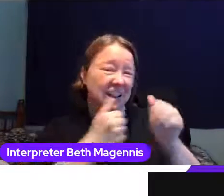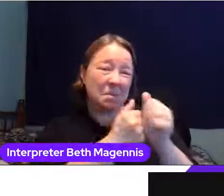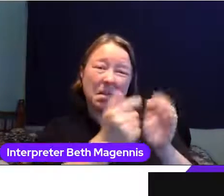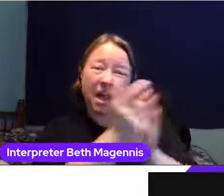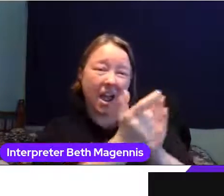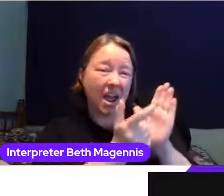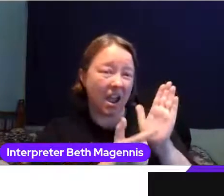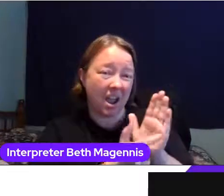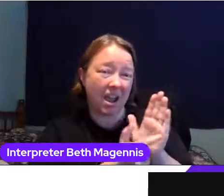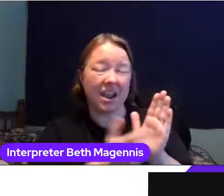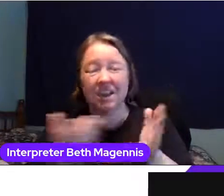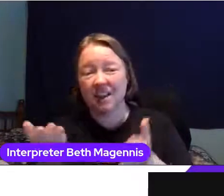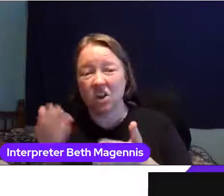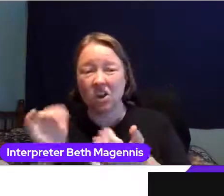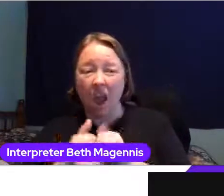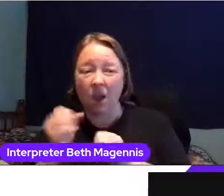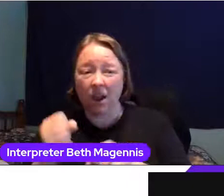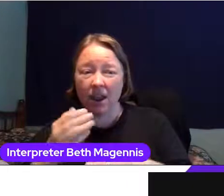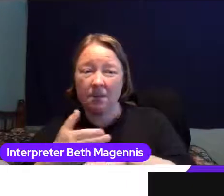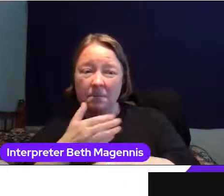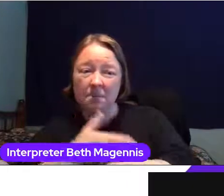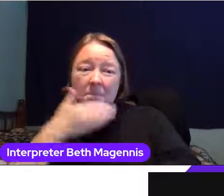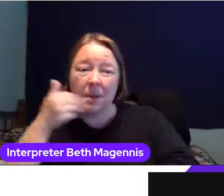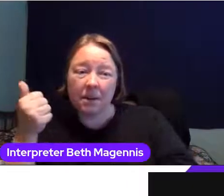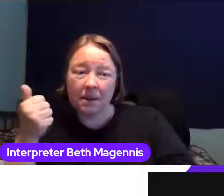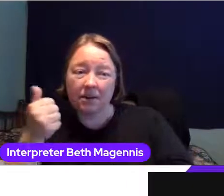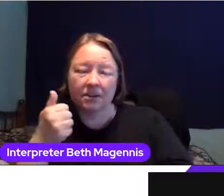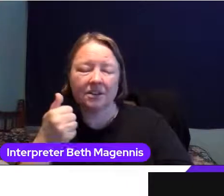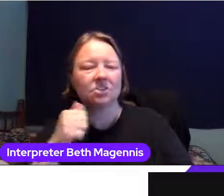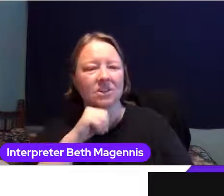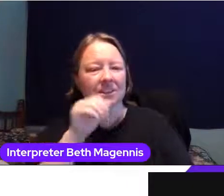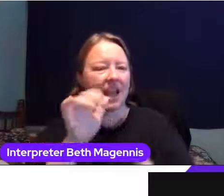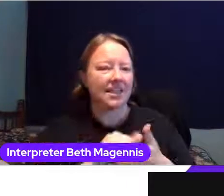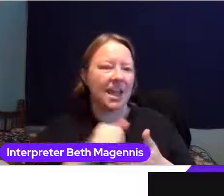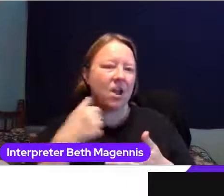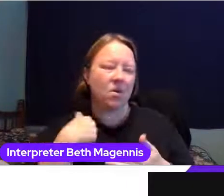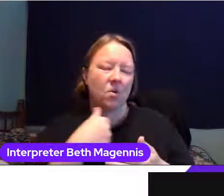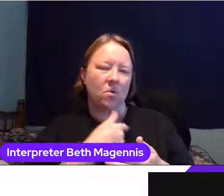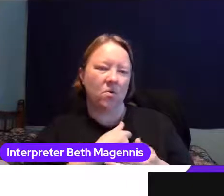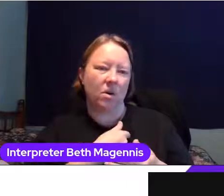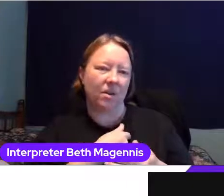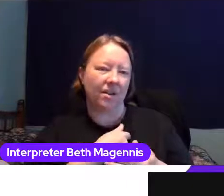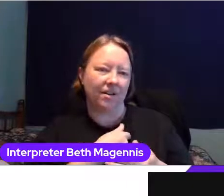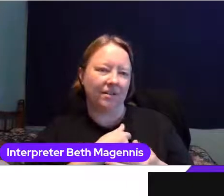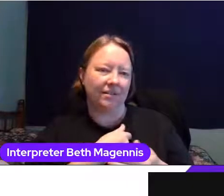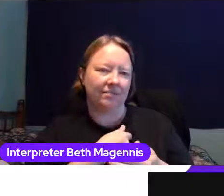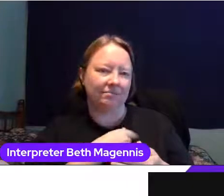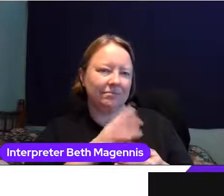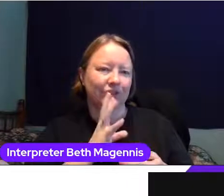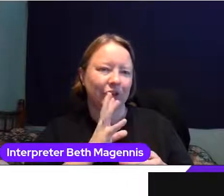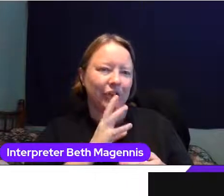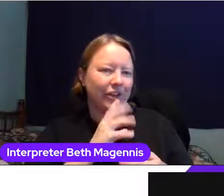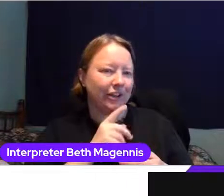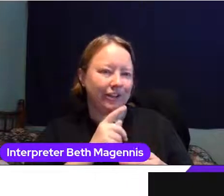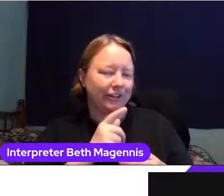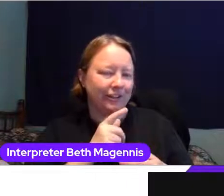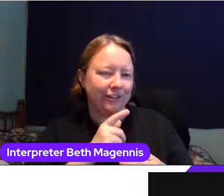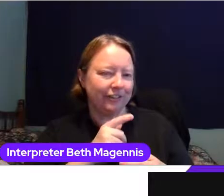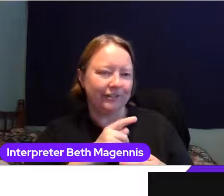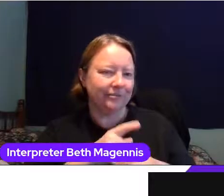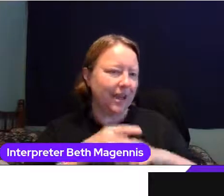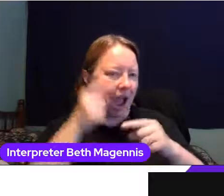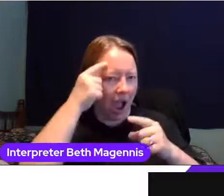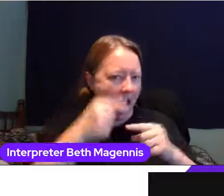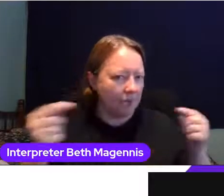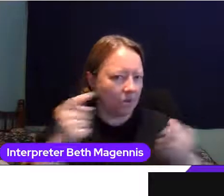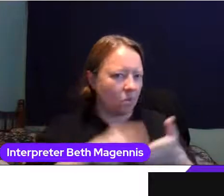So, you know, again, it's not that we're talking out of both sides of our mouth, it's that we're trying to say this